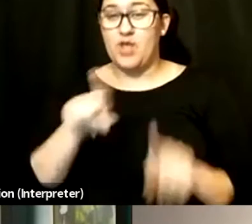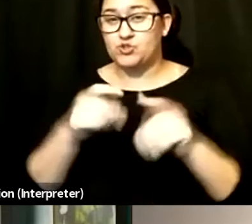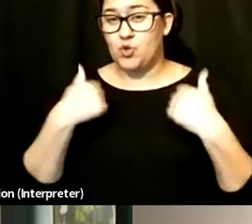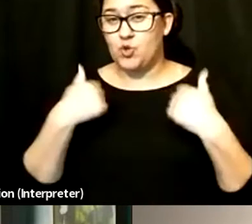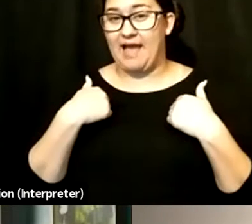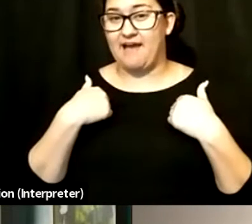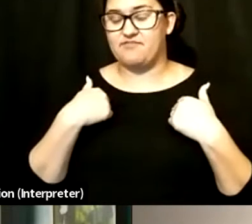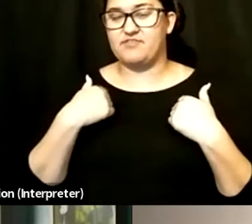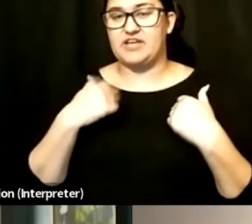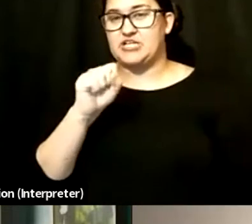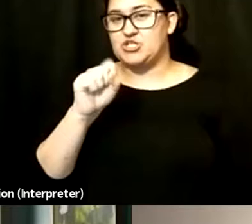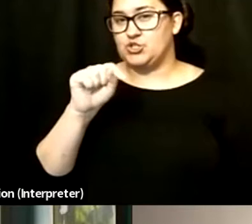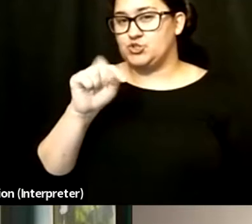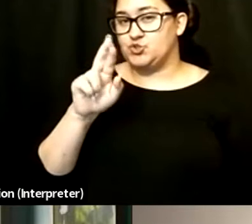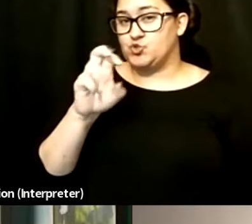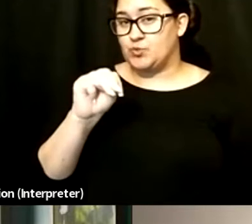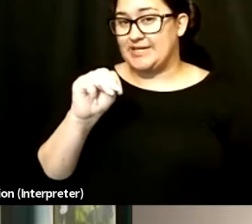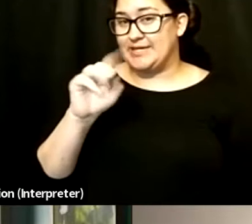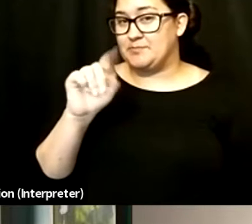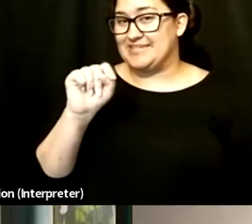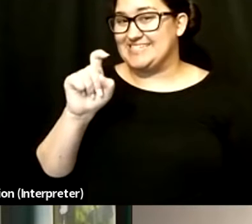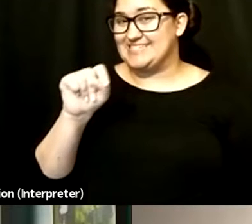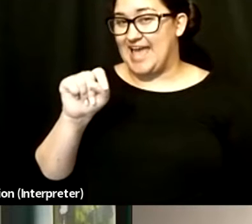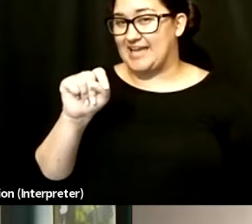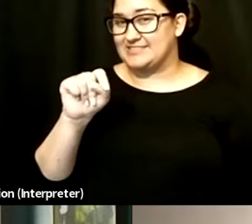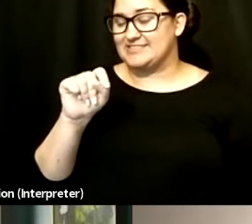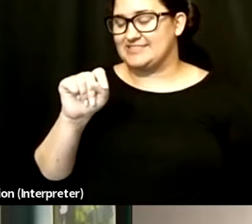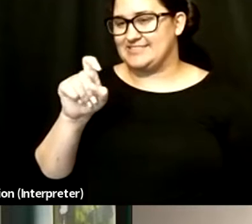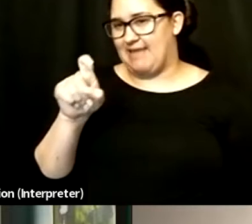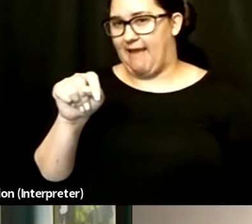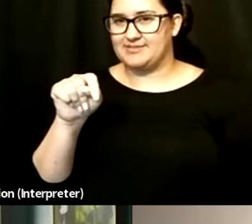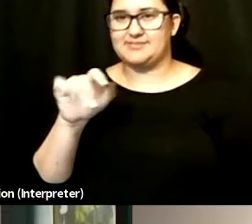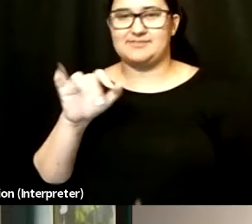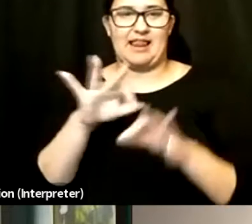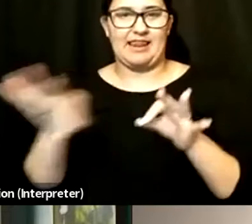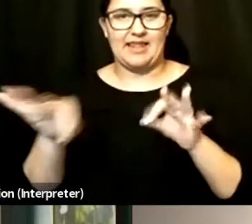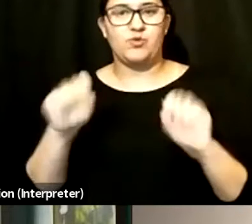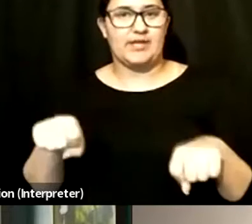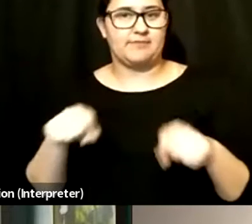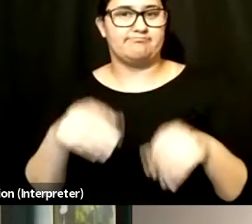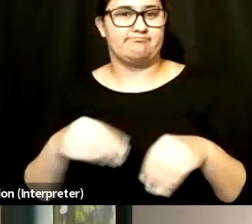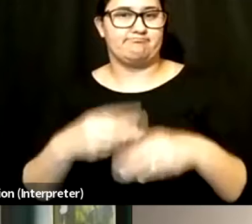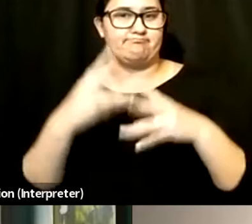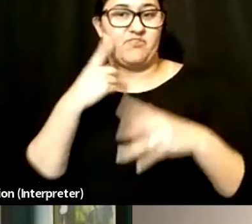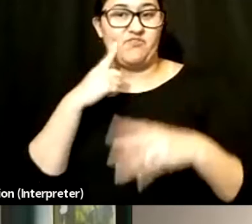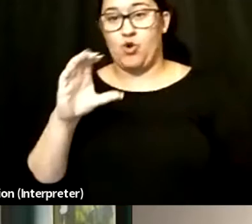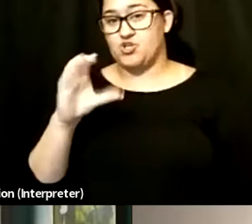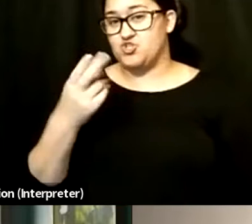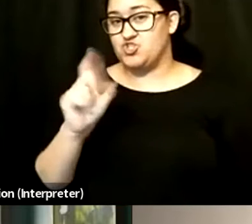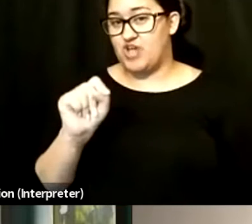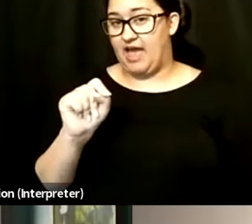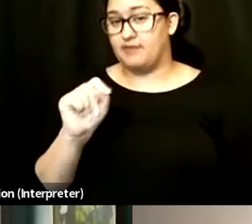link that we will get our host to once again put in the chat. So if you would like to open up a